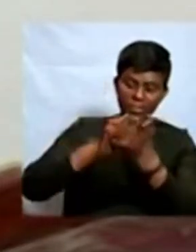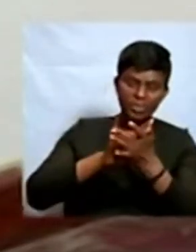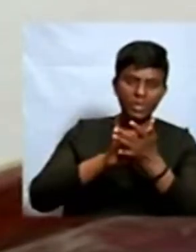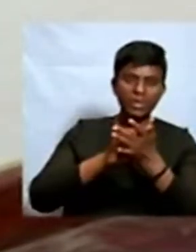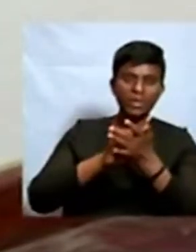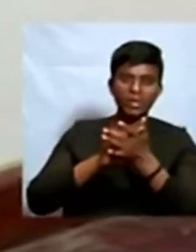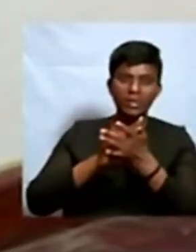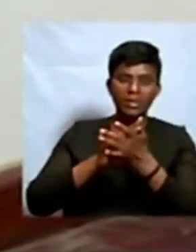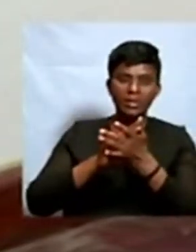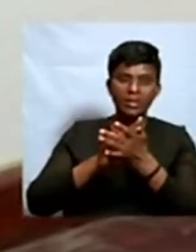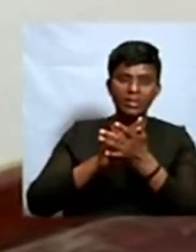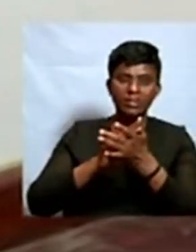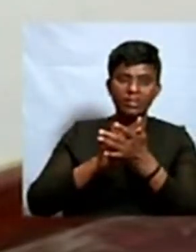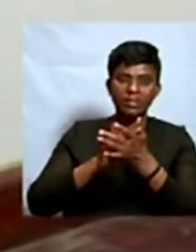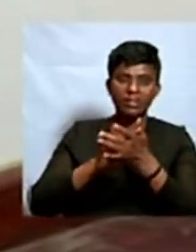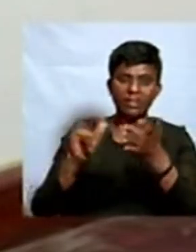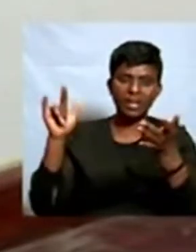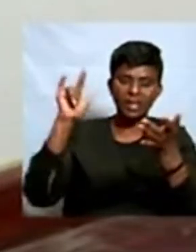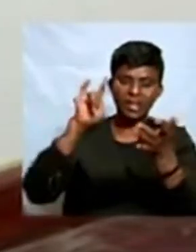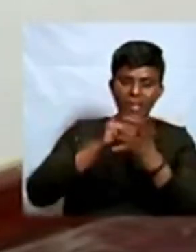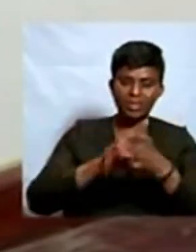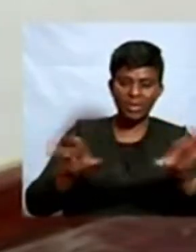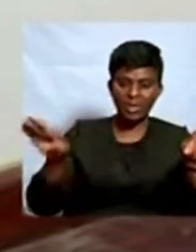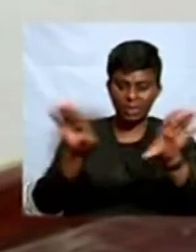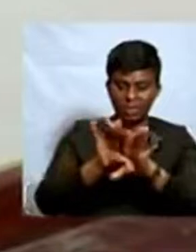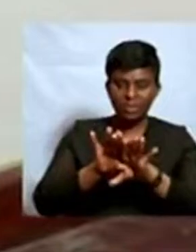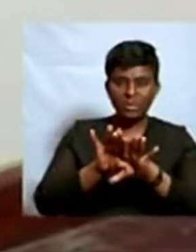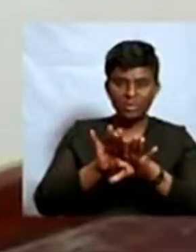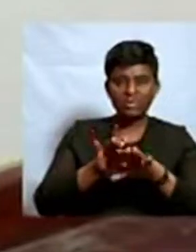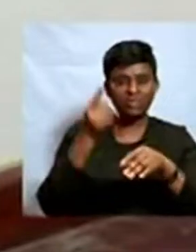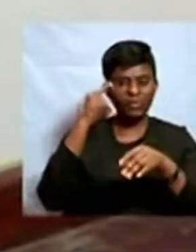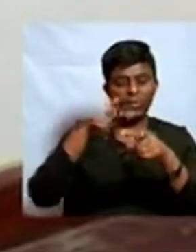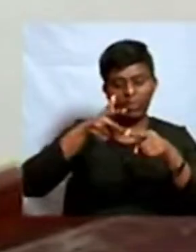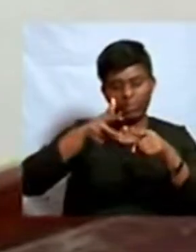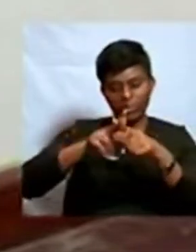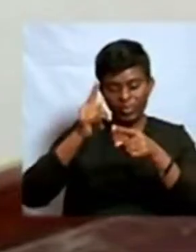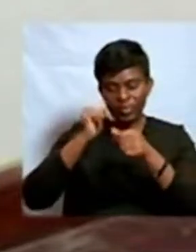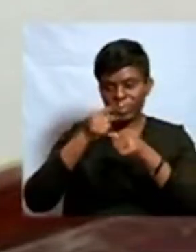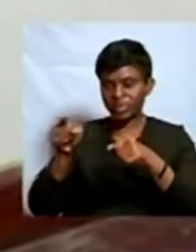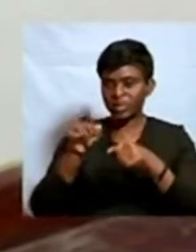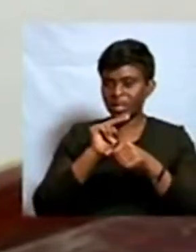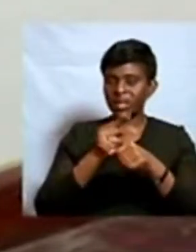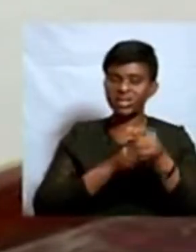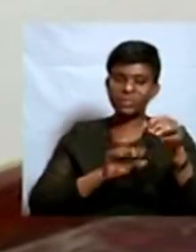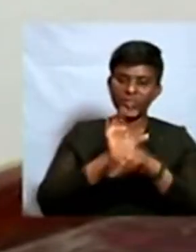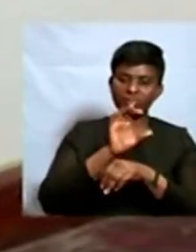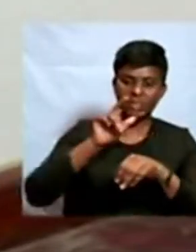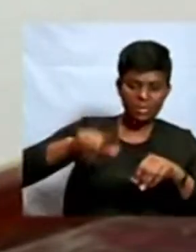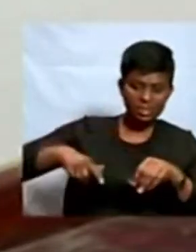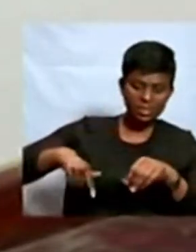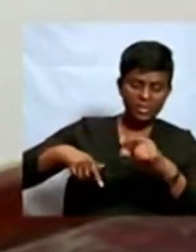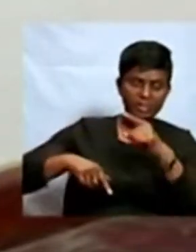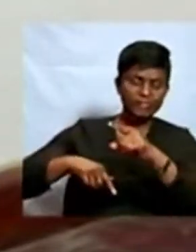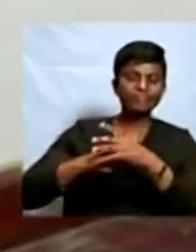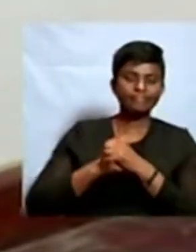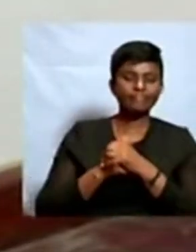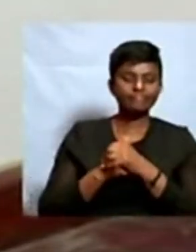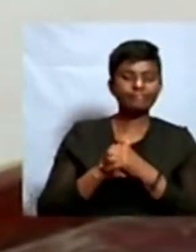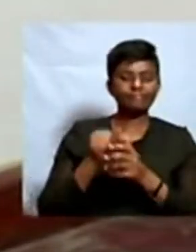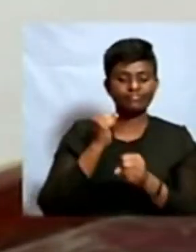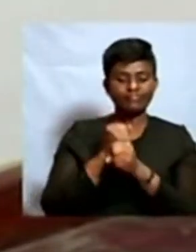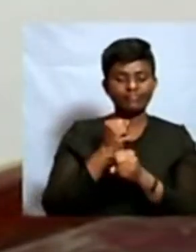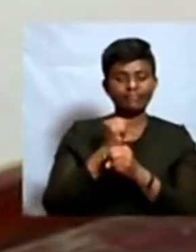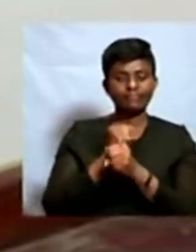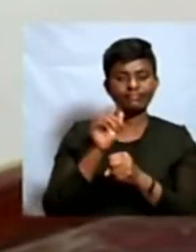being closed for temporary maintenance. Because of that, we were forced to delay the operation